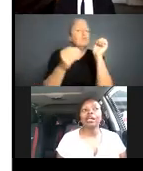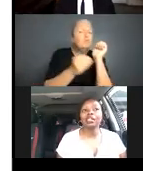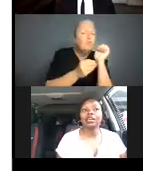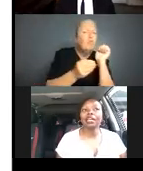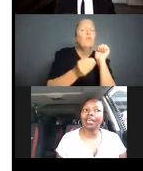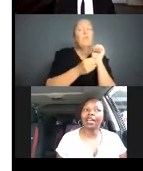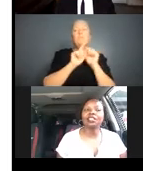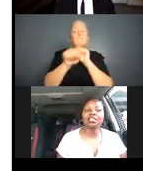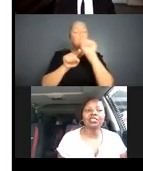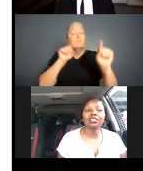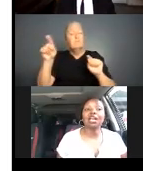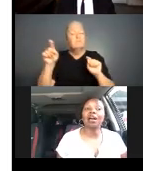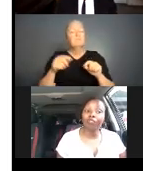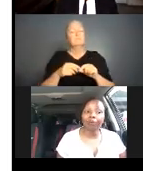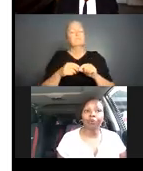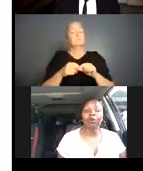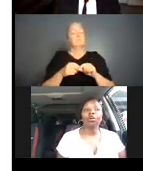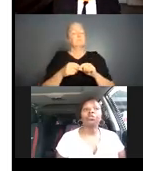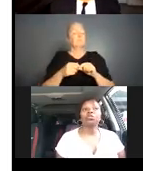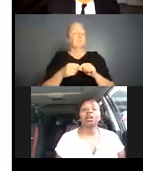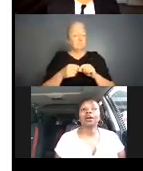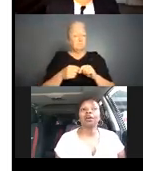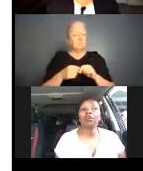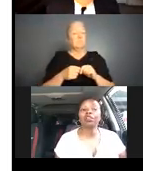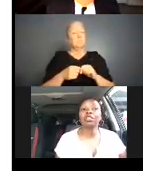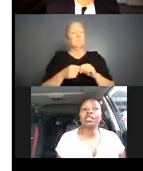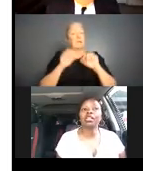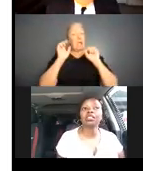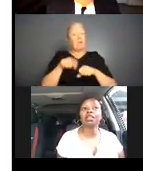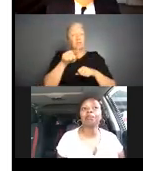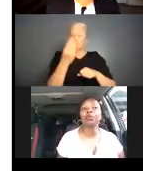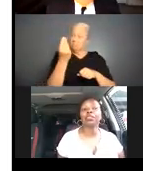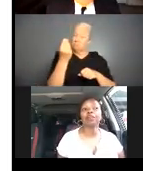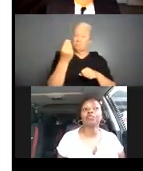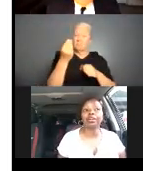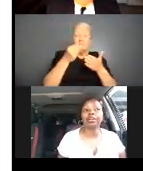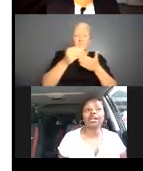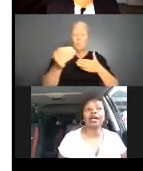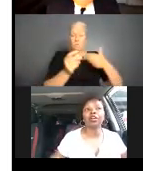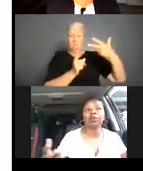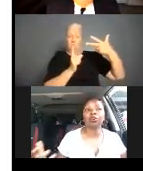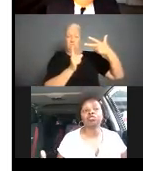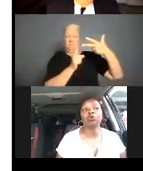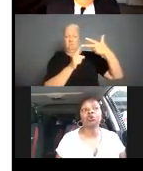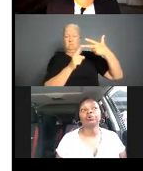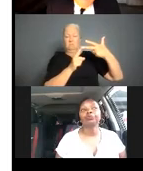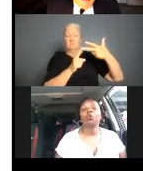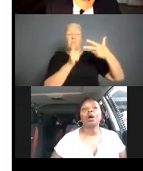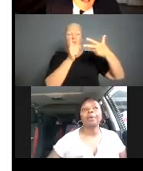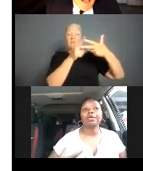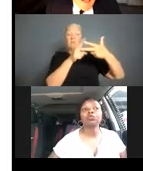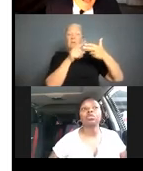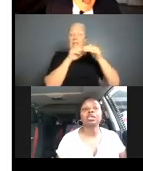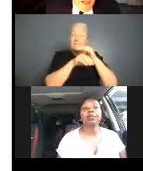were health care services affordable? Because COVID-19 came with a very high cost, or